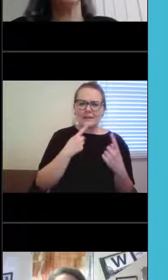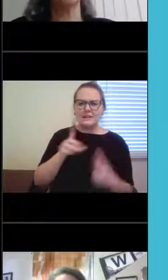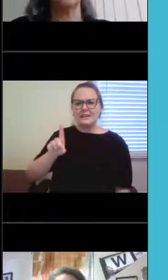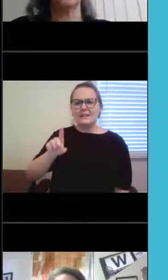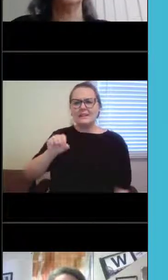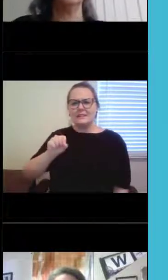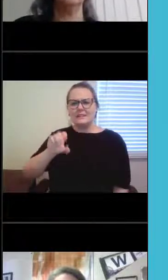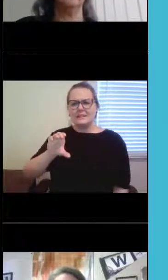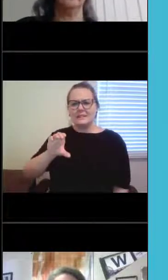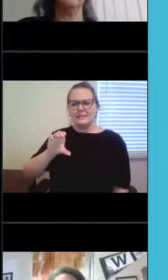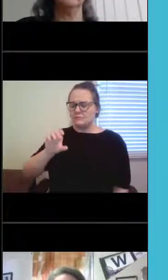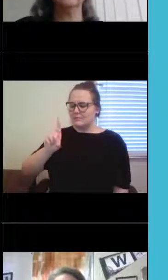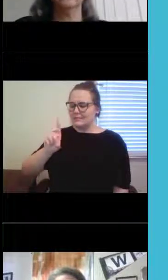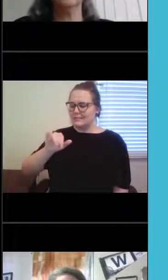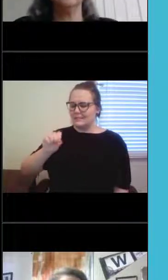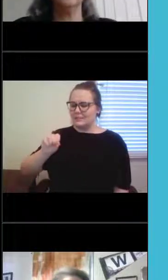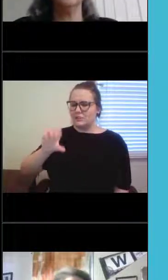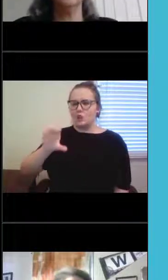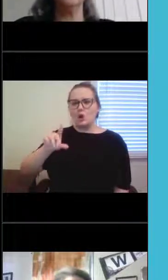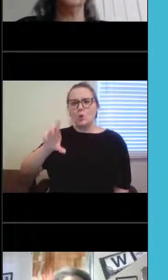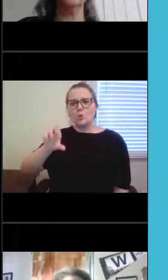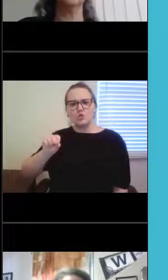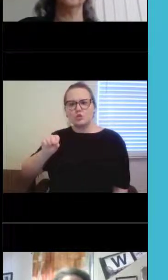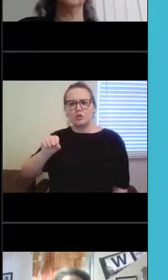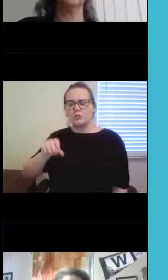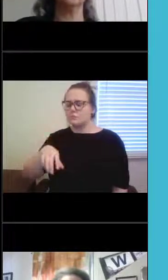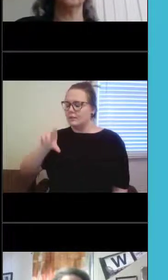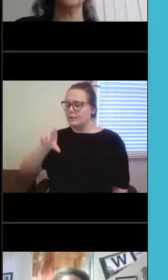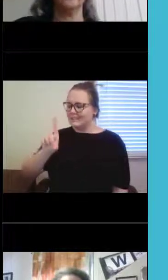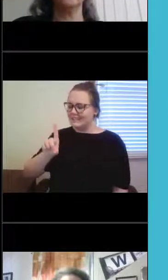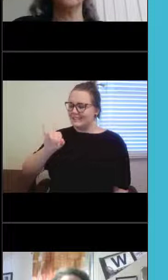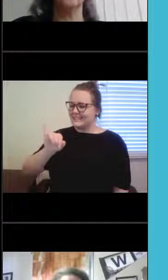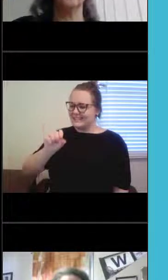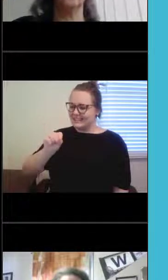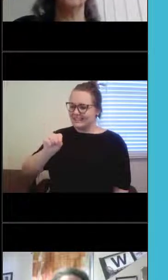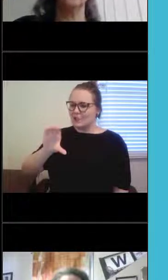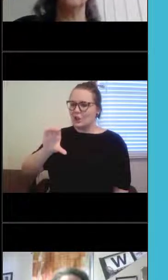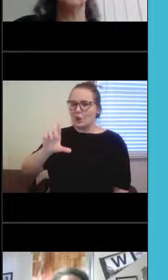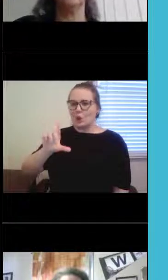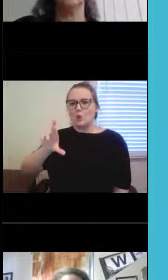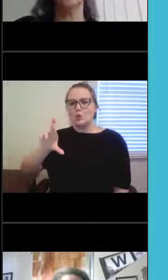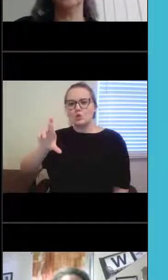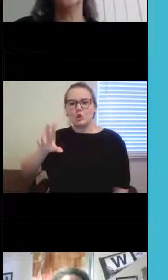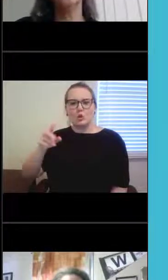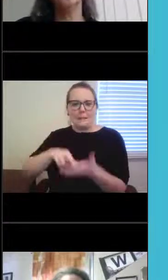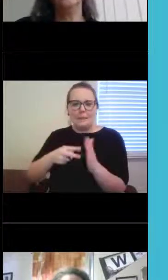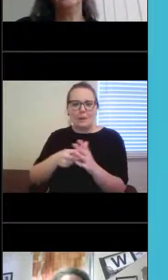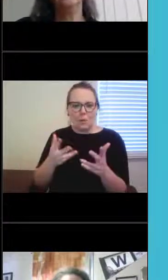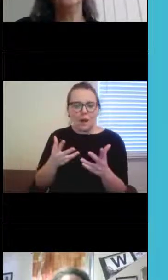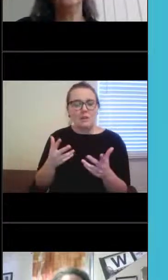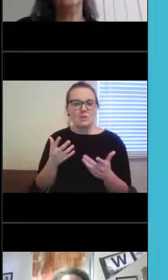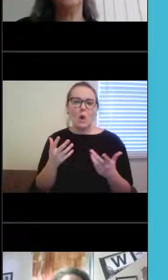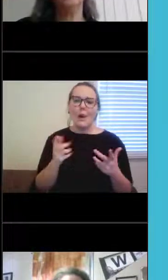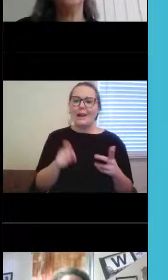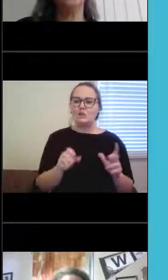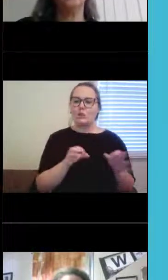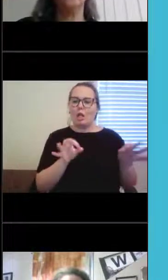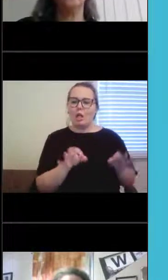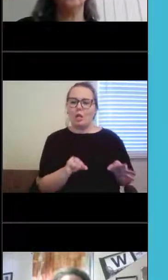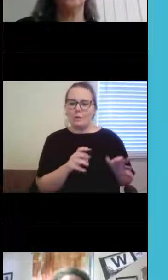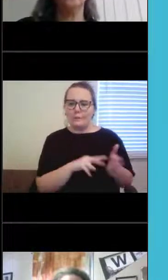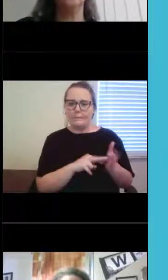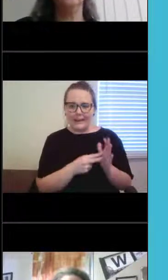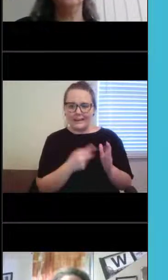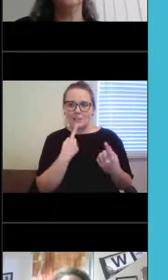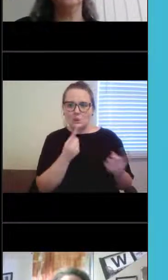what counted potentially for that. Obviously, the data I'm talking about on disclosure and reactions is the ones who did tell someone. And approximately